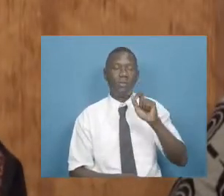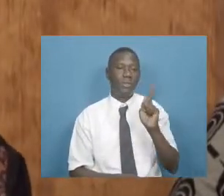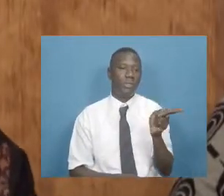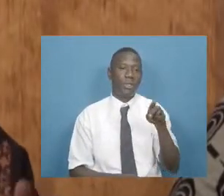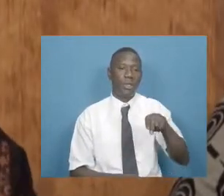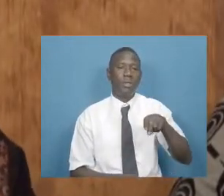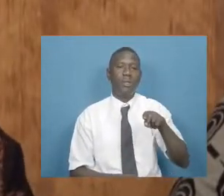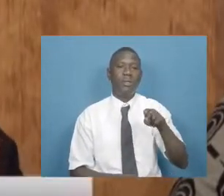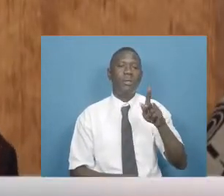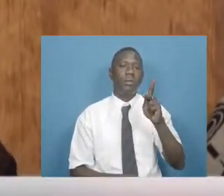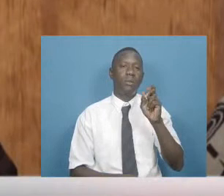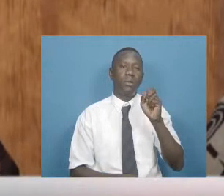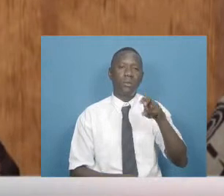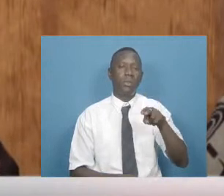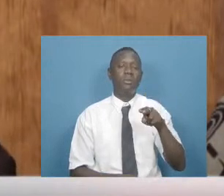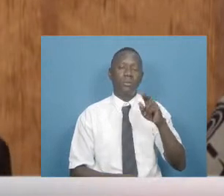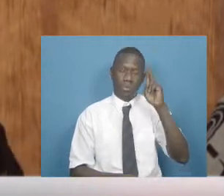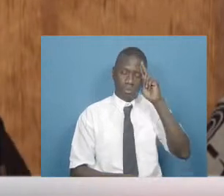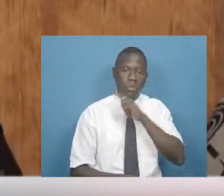Brothers and Sisters.